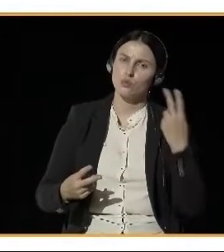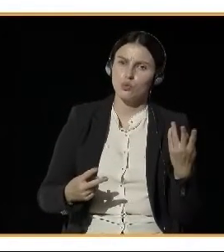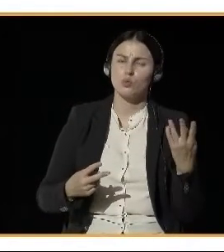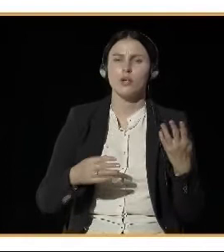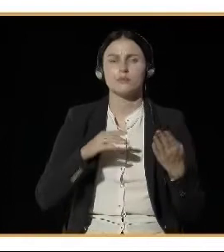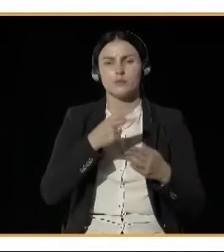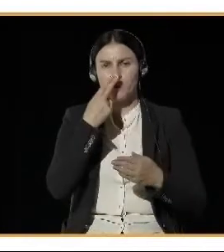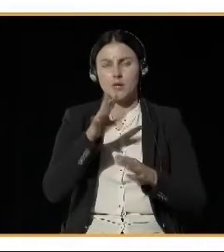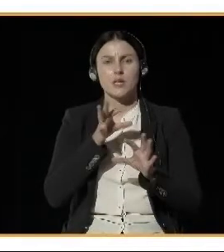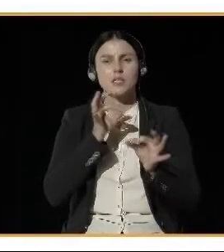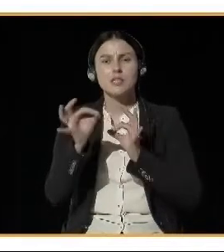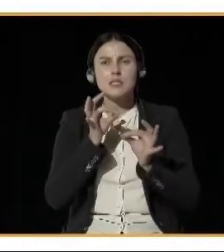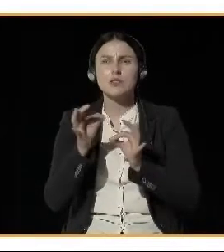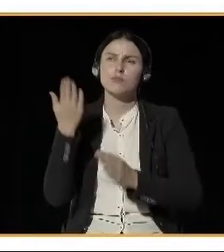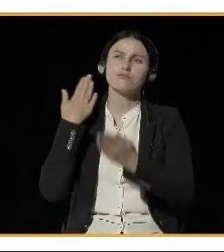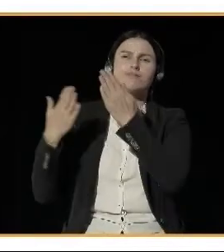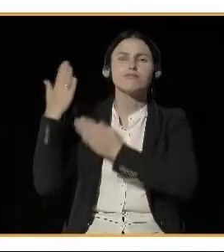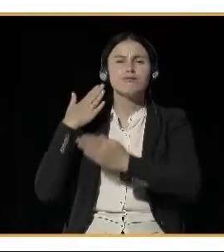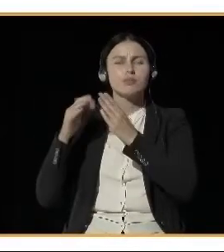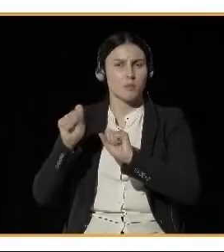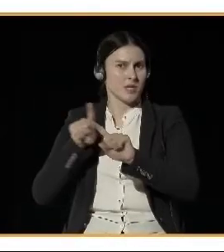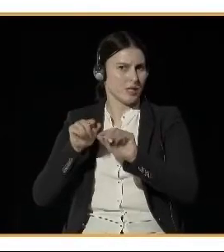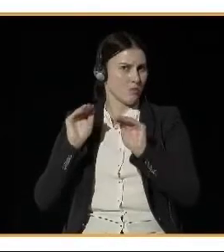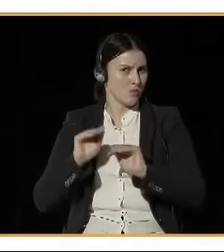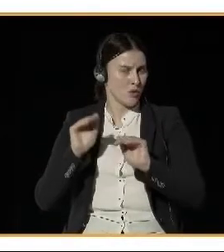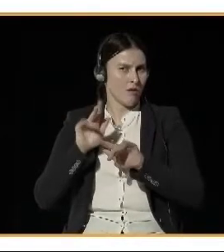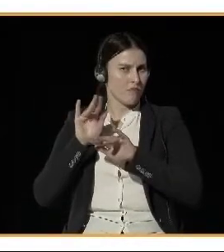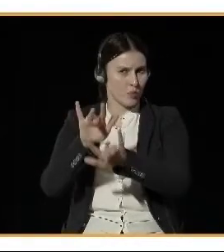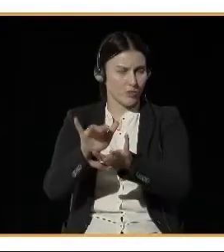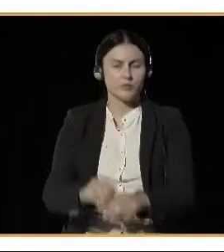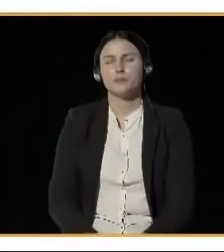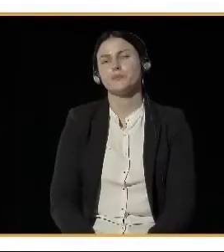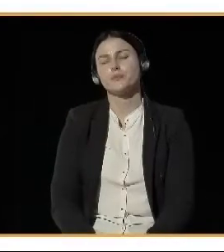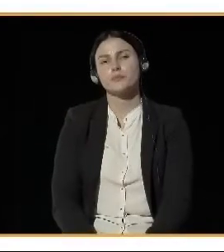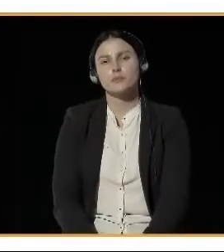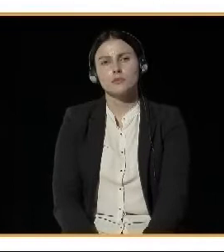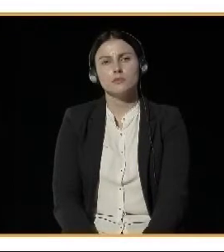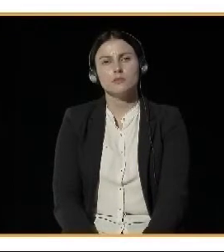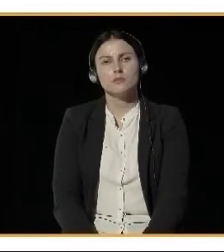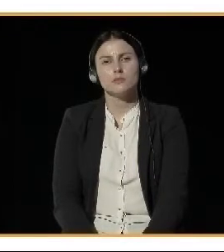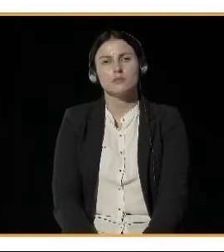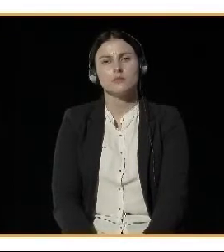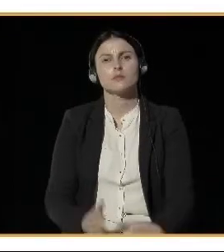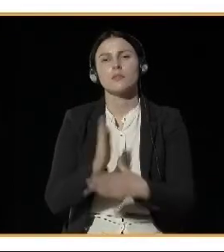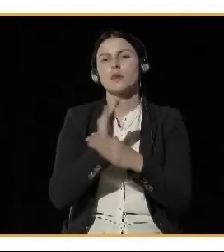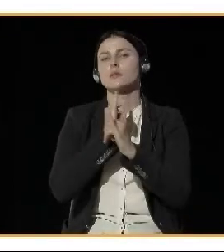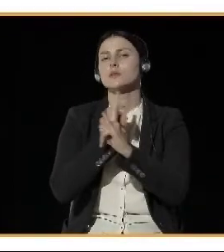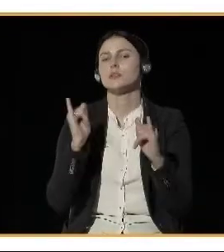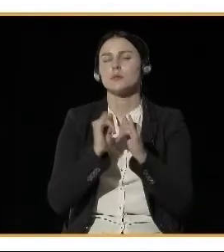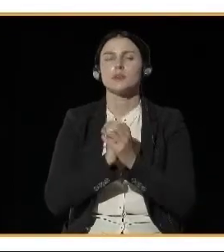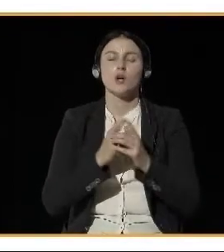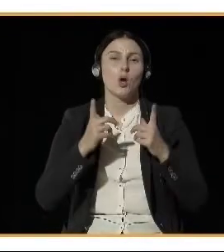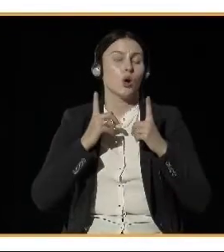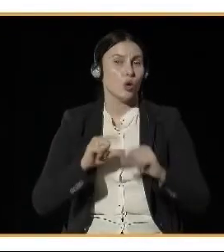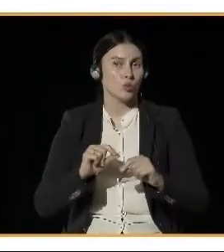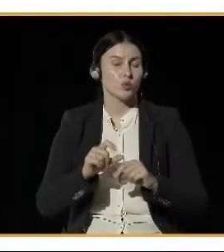that today's seniors in Poland, in their youth, they were also forced to do